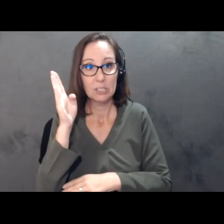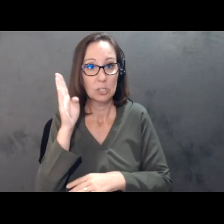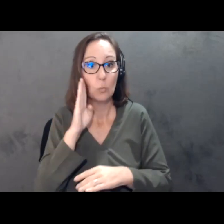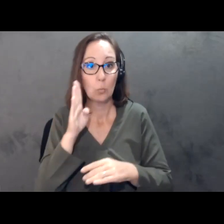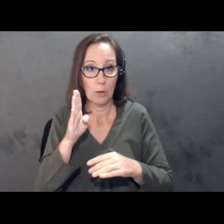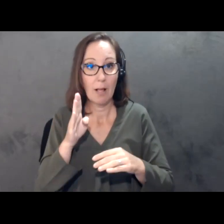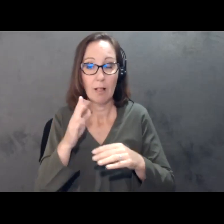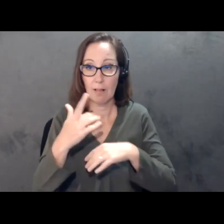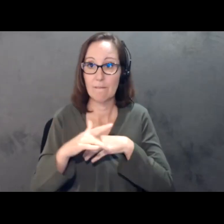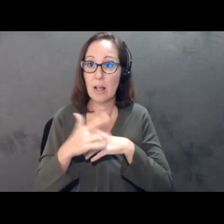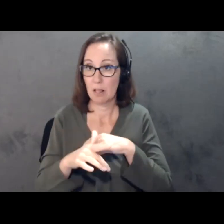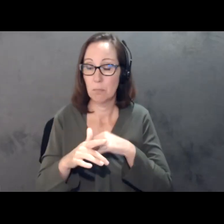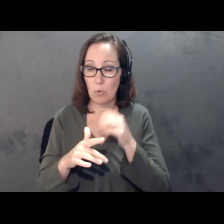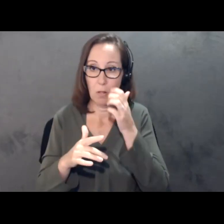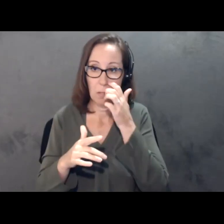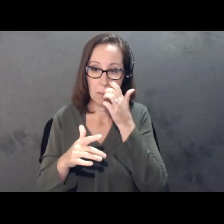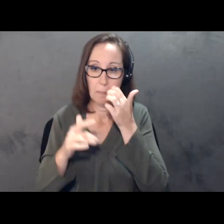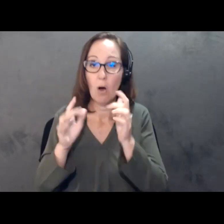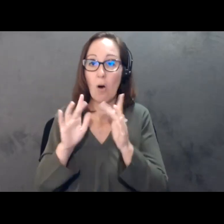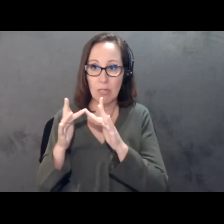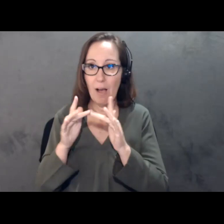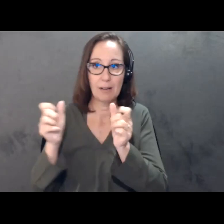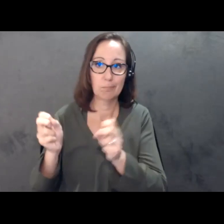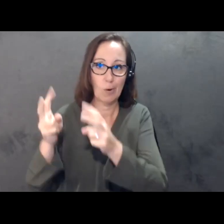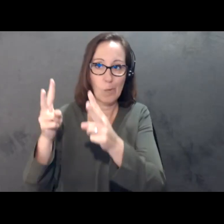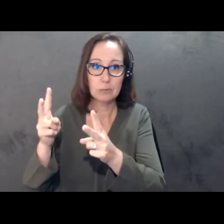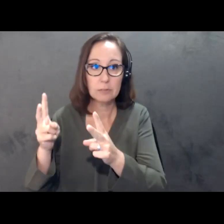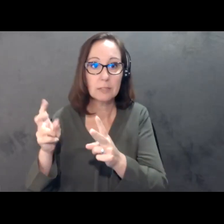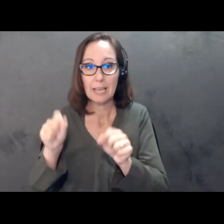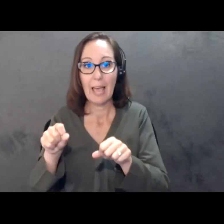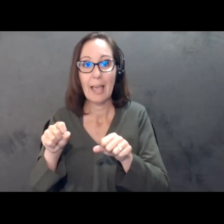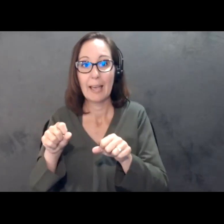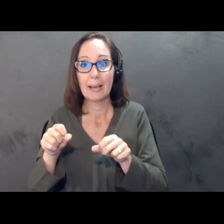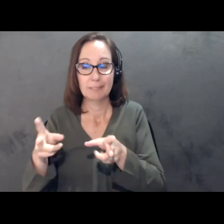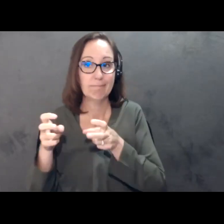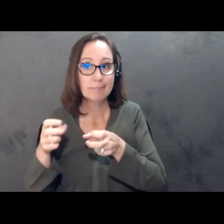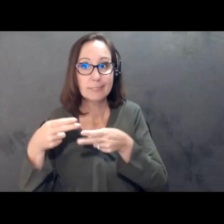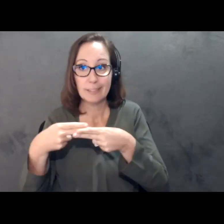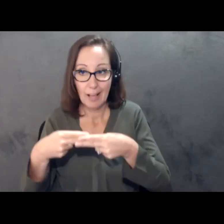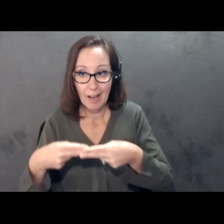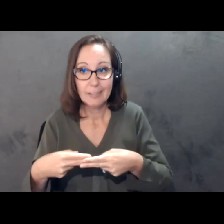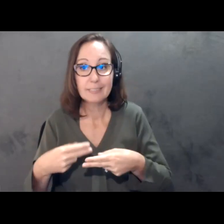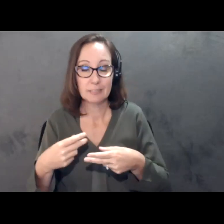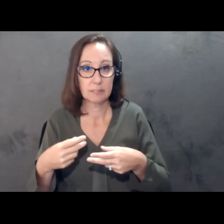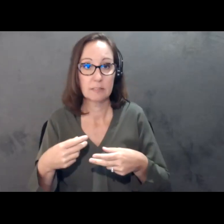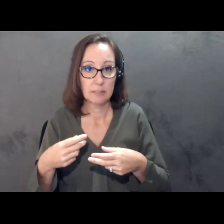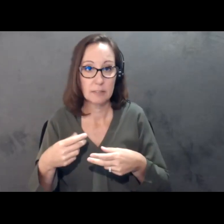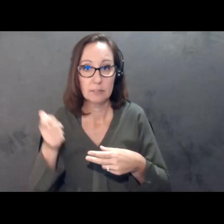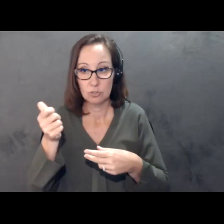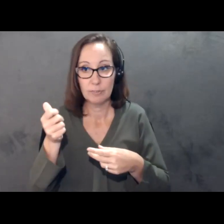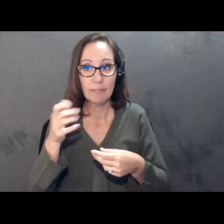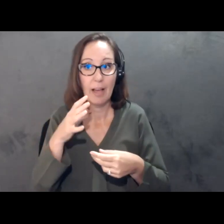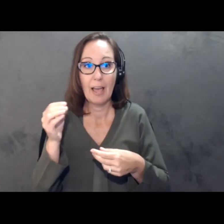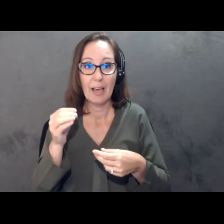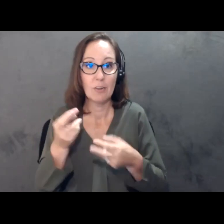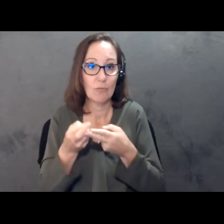also be made available online so that you can access the actual slides that were presented today. And then also all the